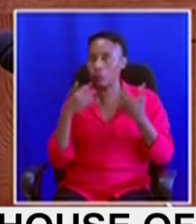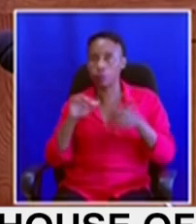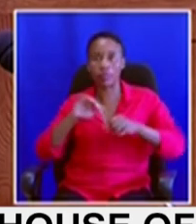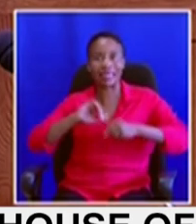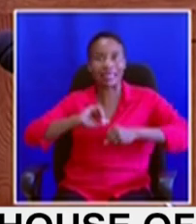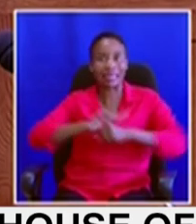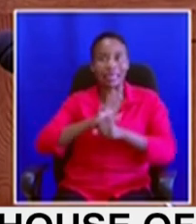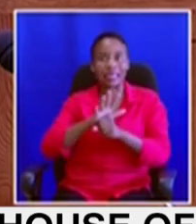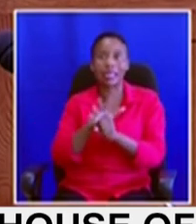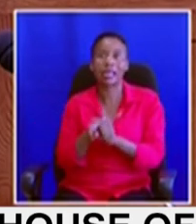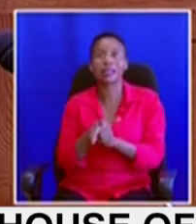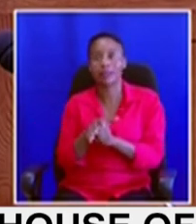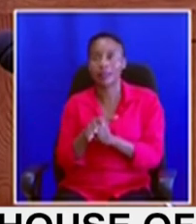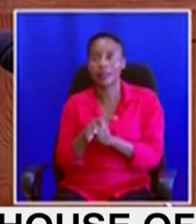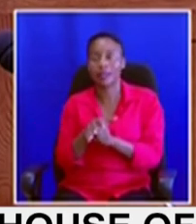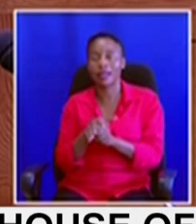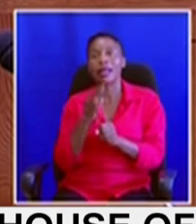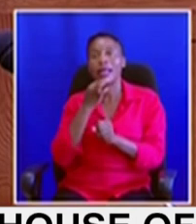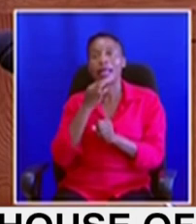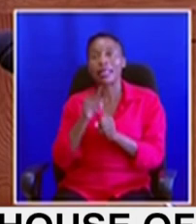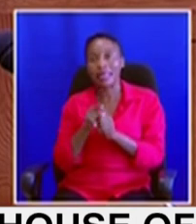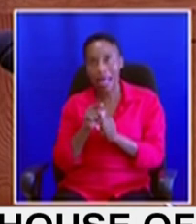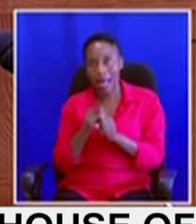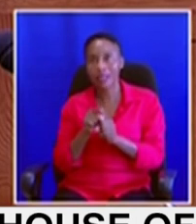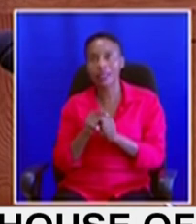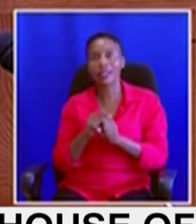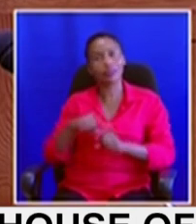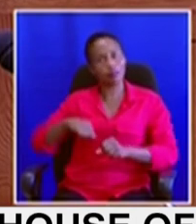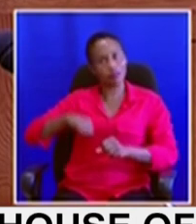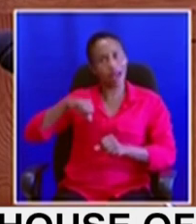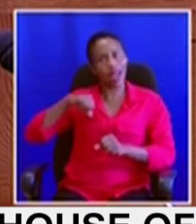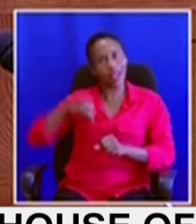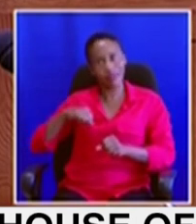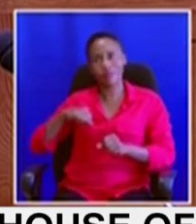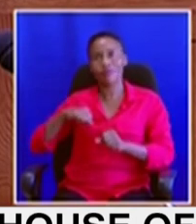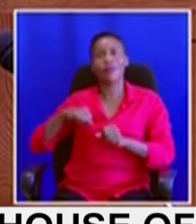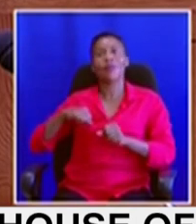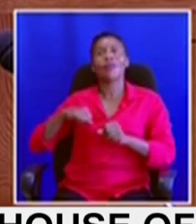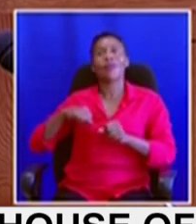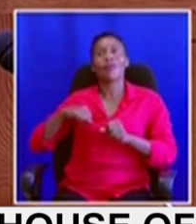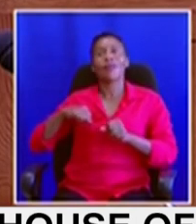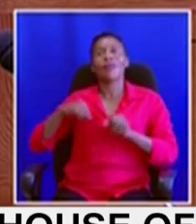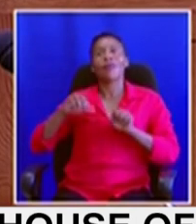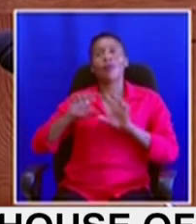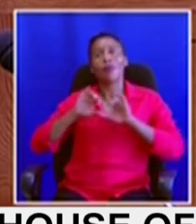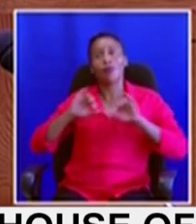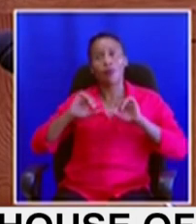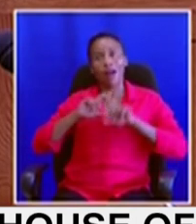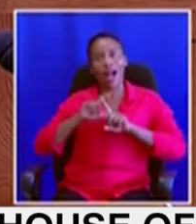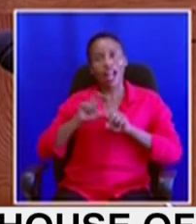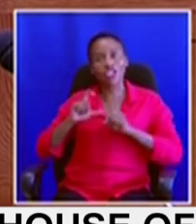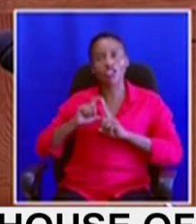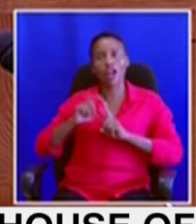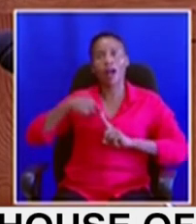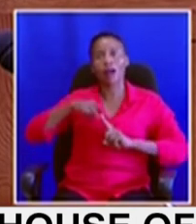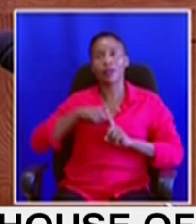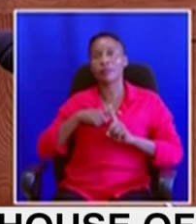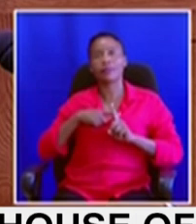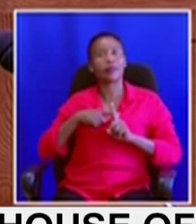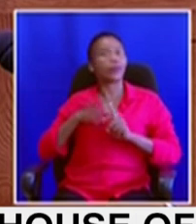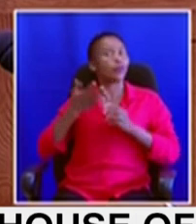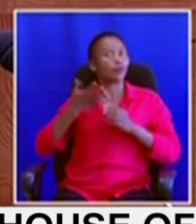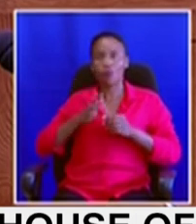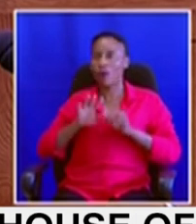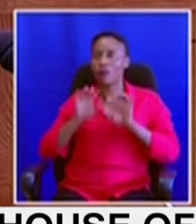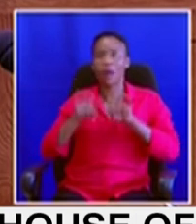on our culture collectively, that we allow something like that